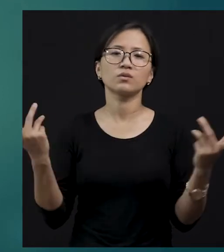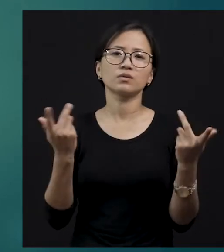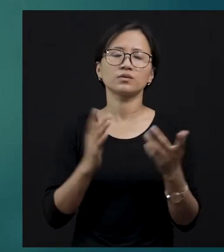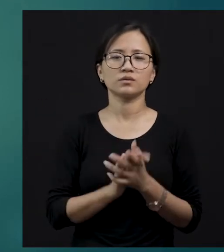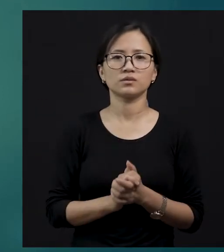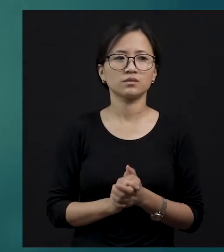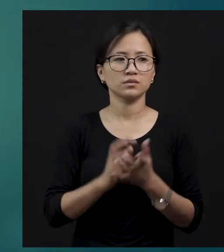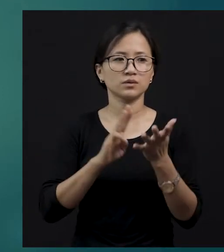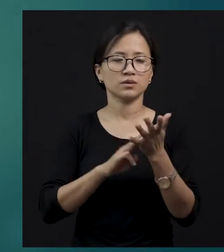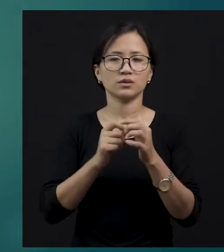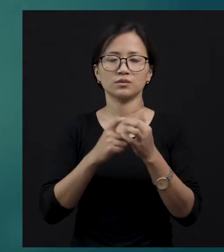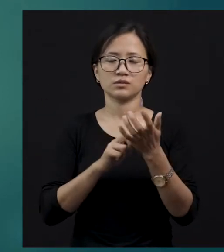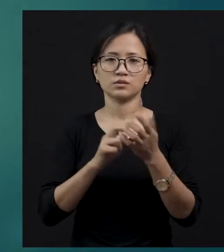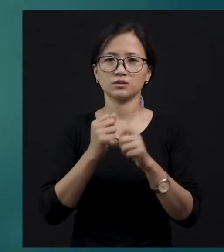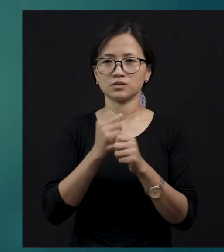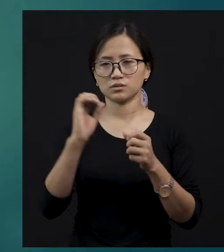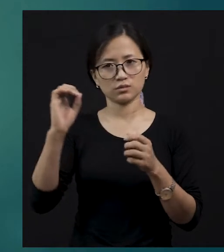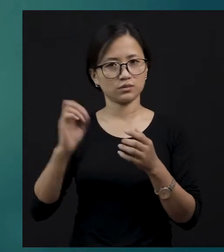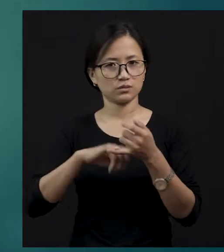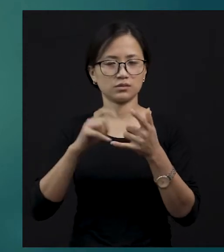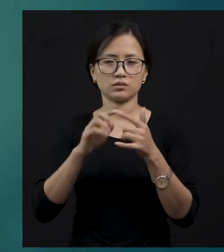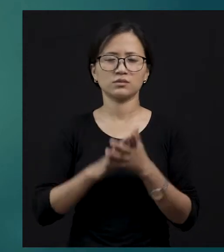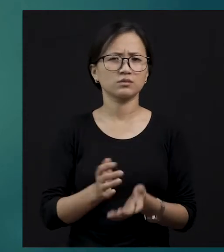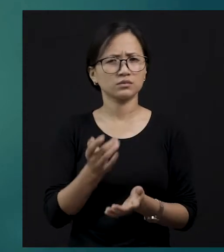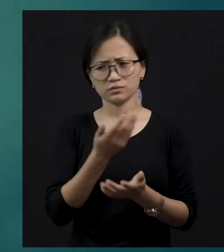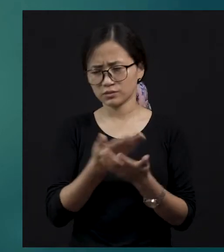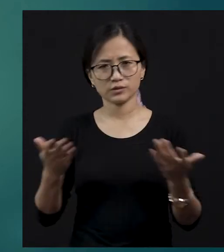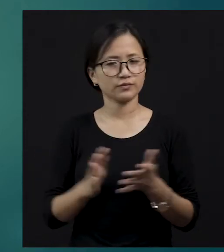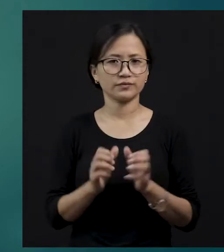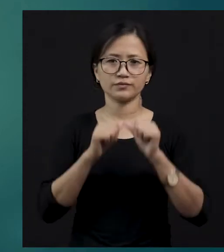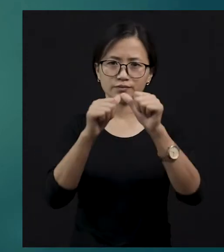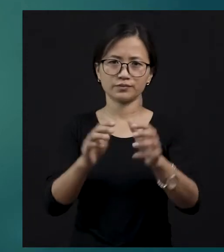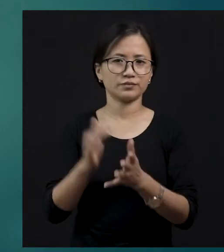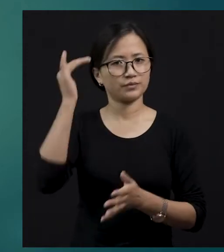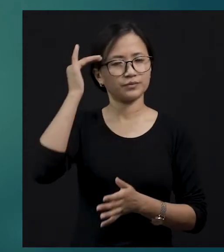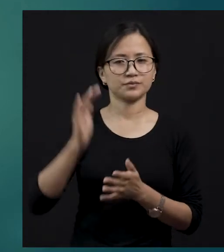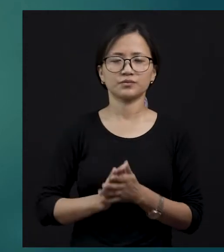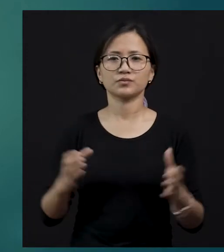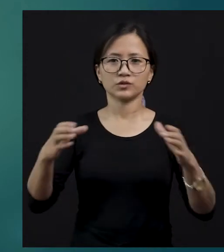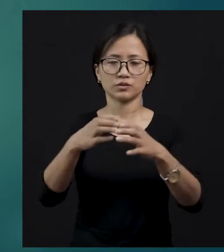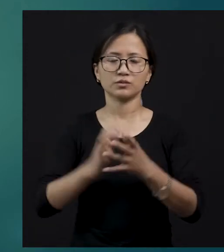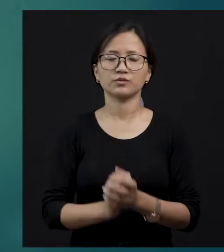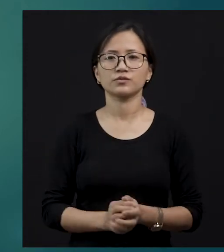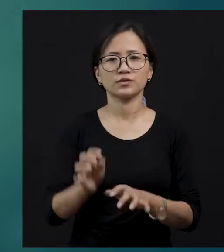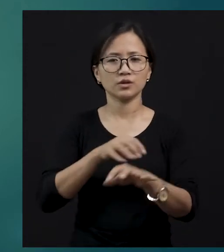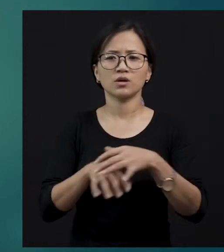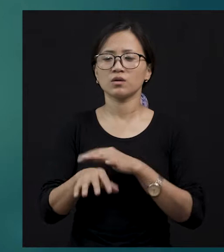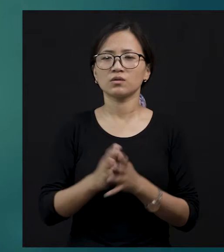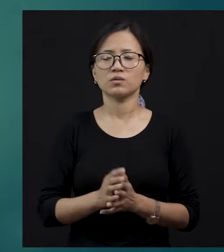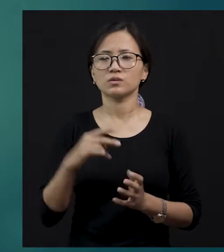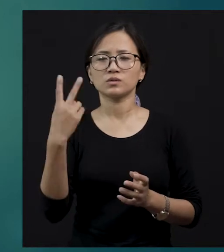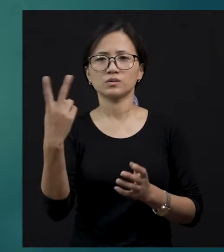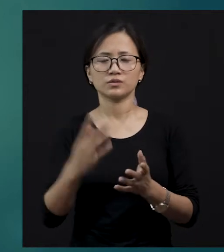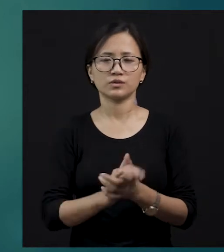of animal is a mongoose? I'm sure you will be having some kinds of answers in your mind. They are a group of animals which always like to travel